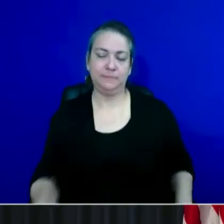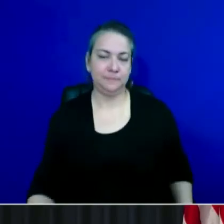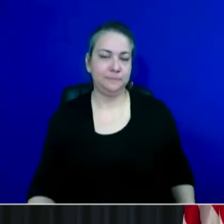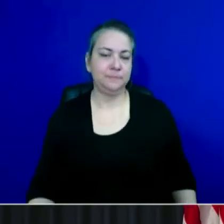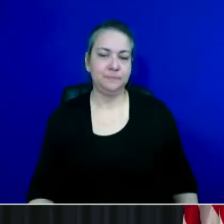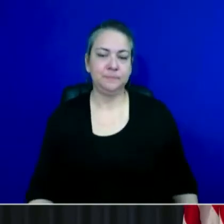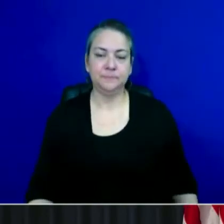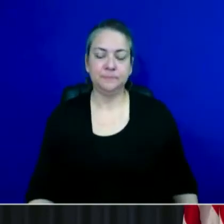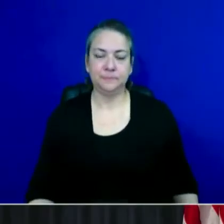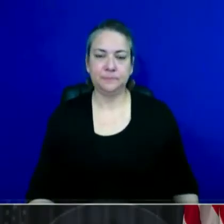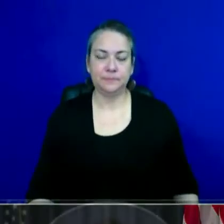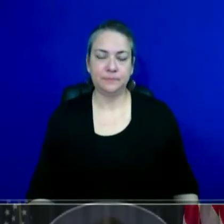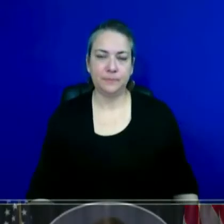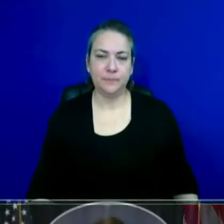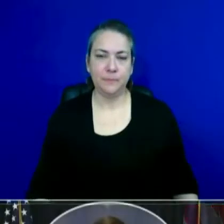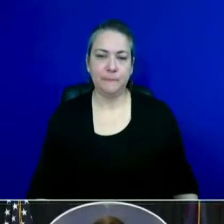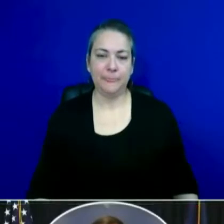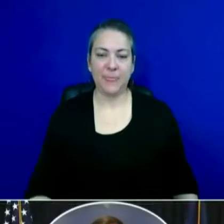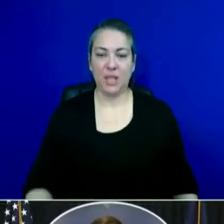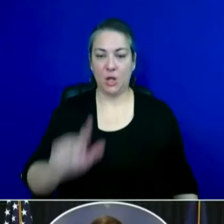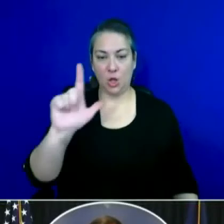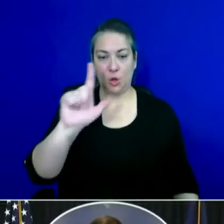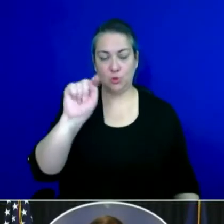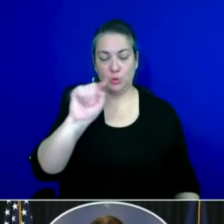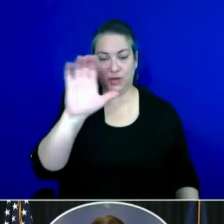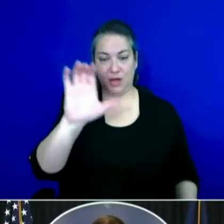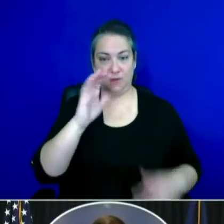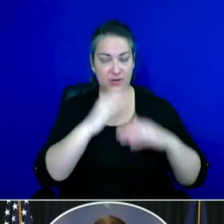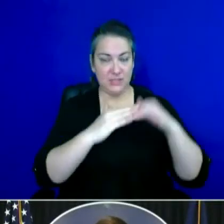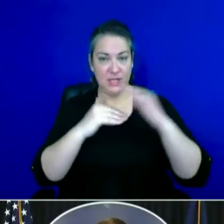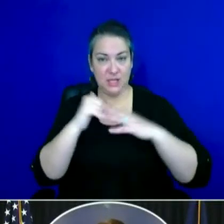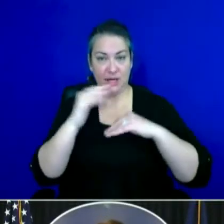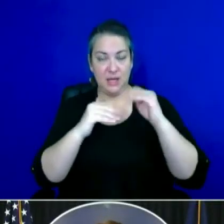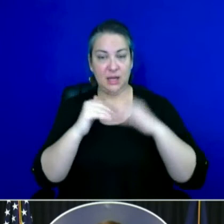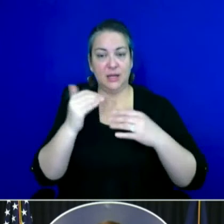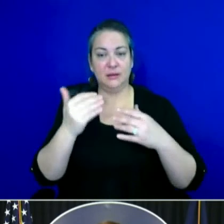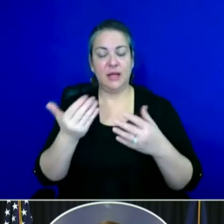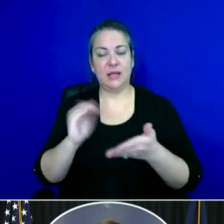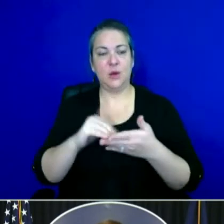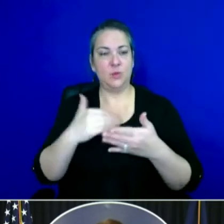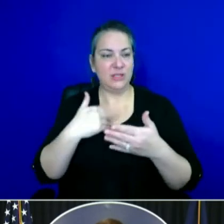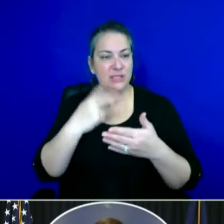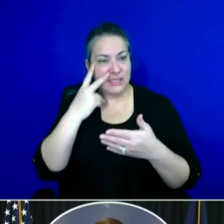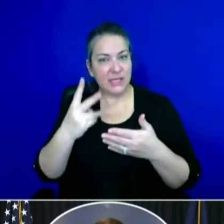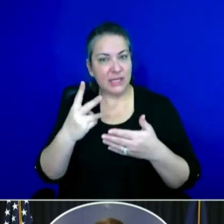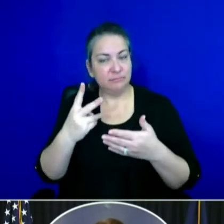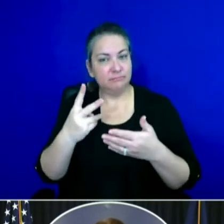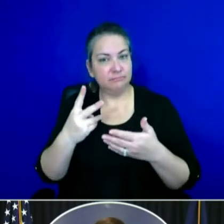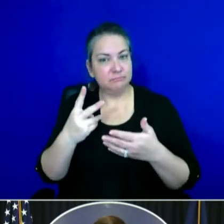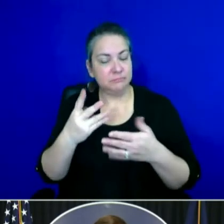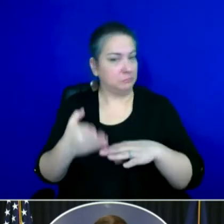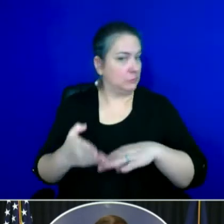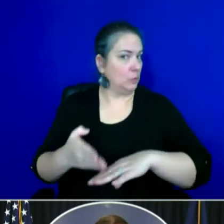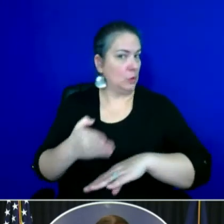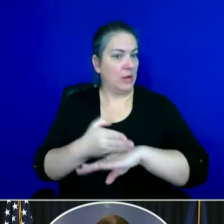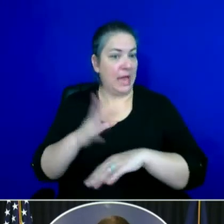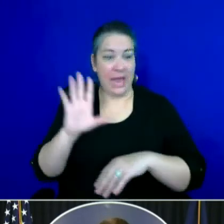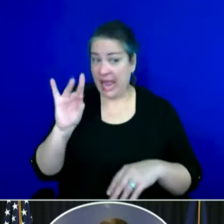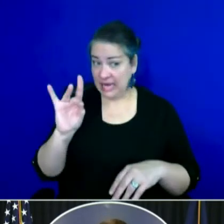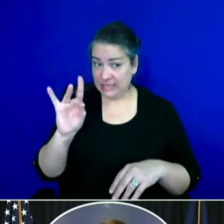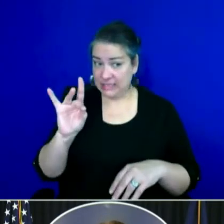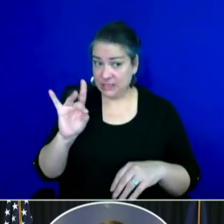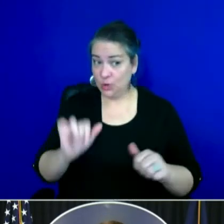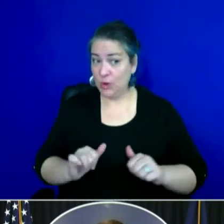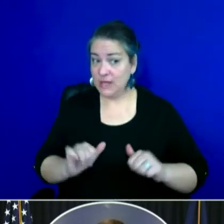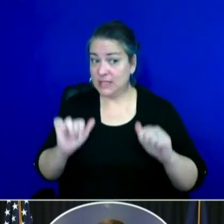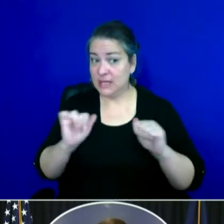Long-term care facilities, again, we are seeing progress. Just 8 new residents testing positive,